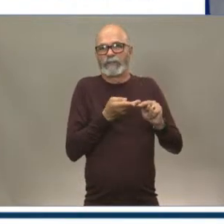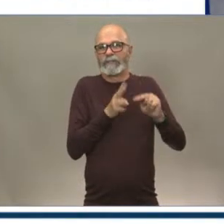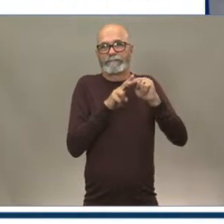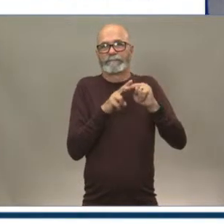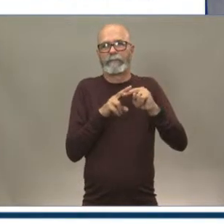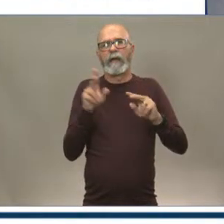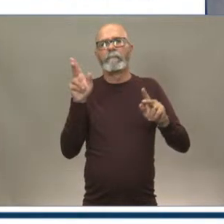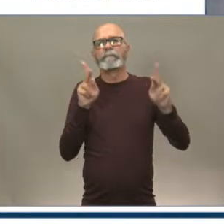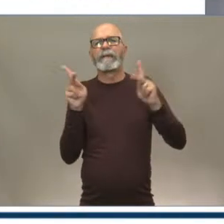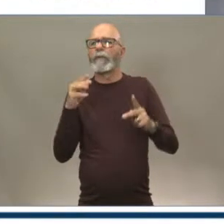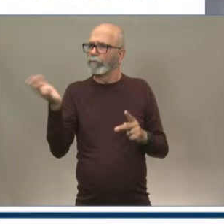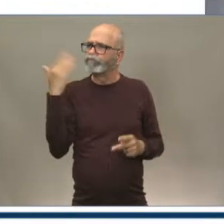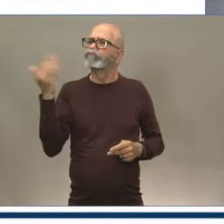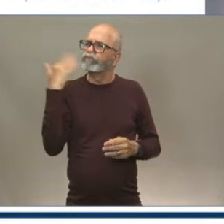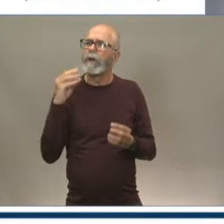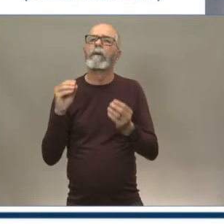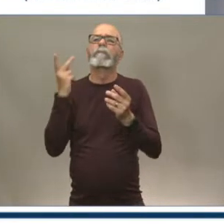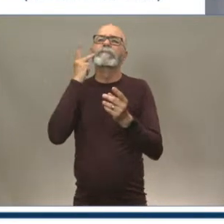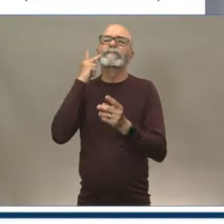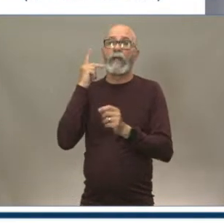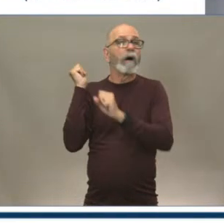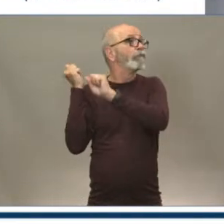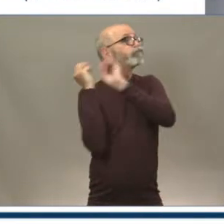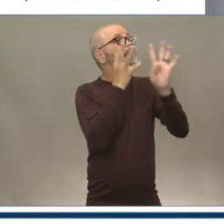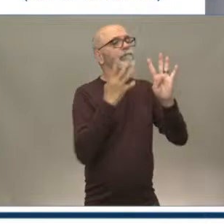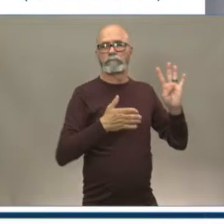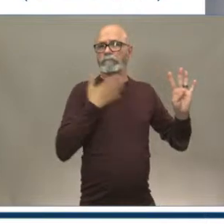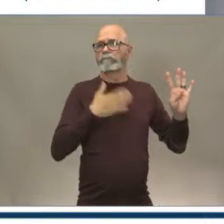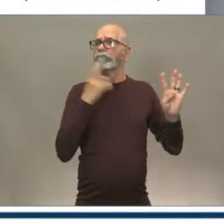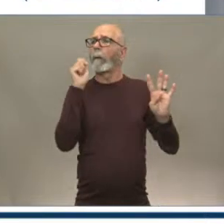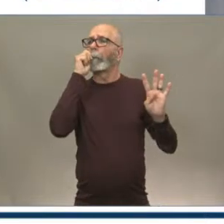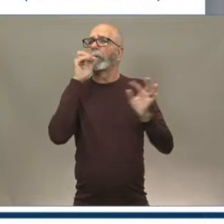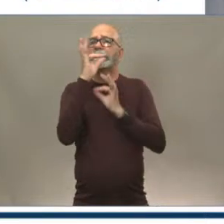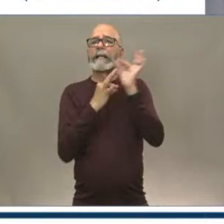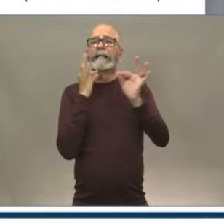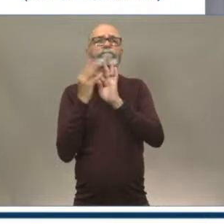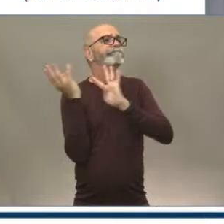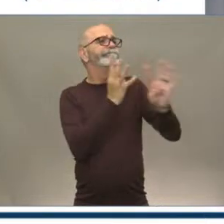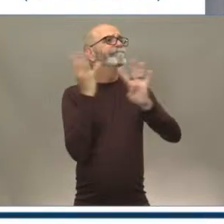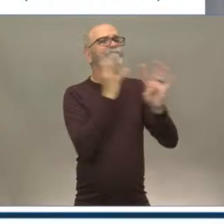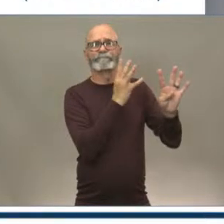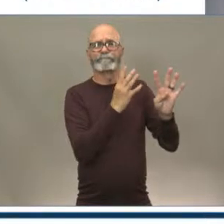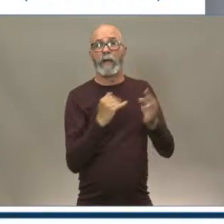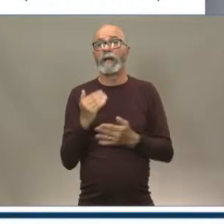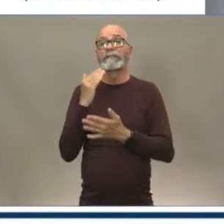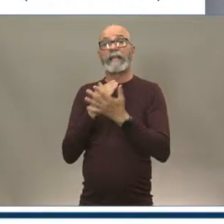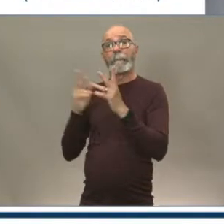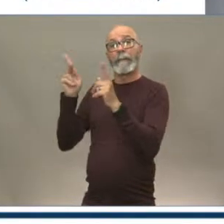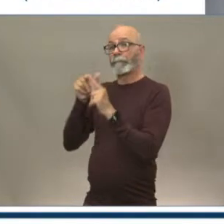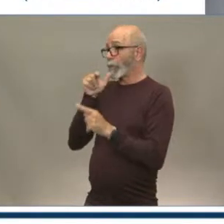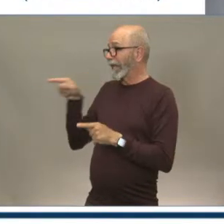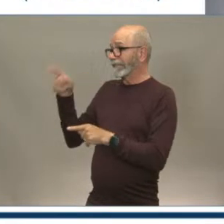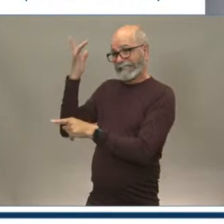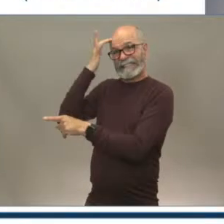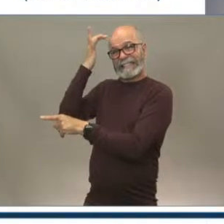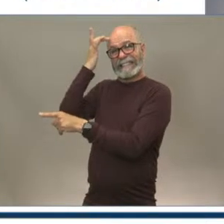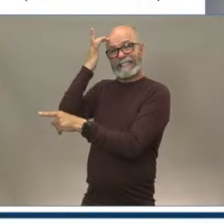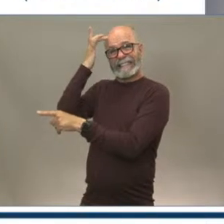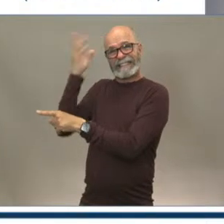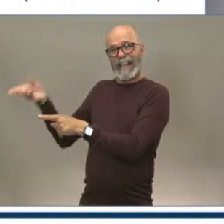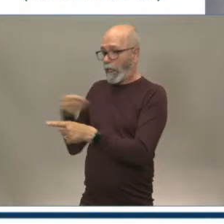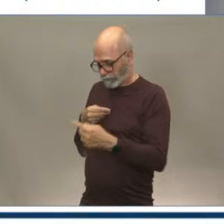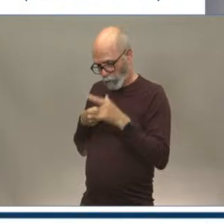numbers. Obviously, all those cases had contacts that we had to trace. So the team is working incredibly hard. That's a result